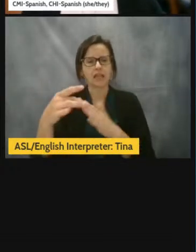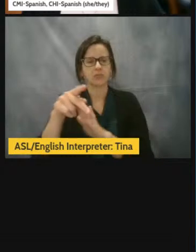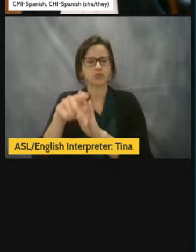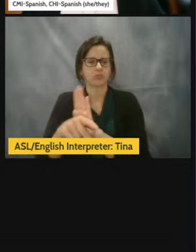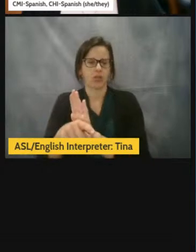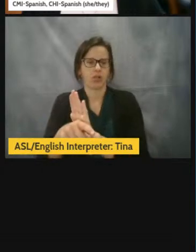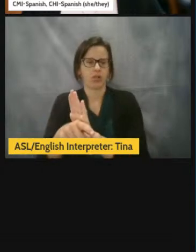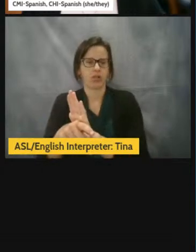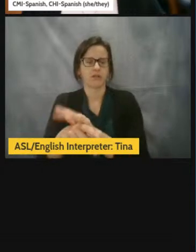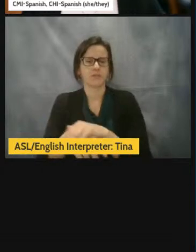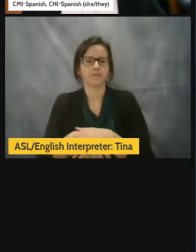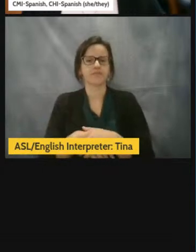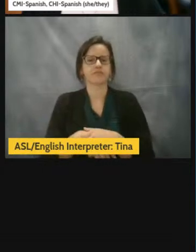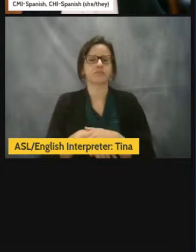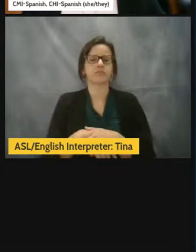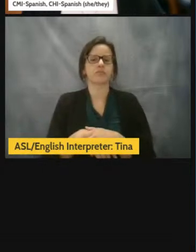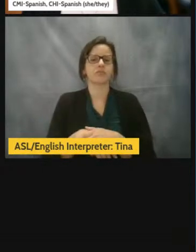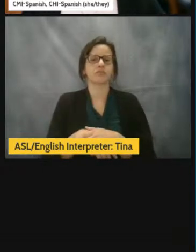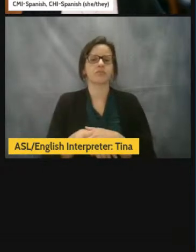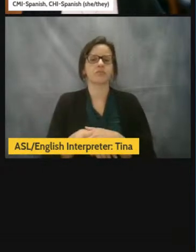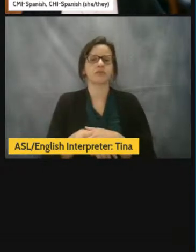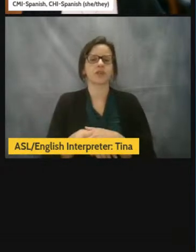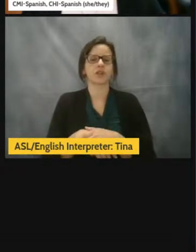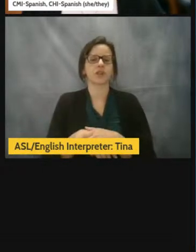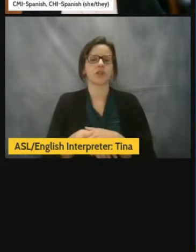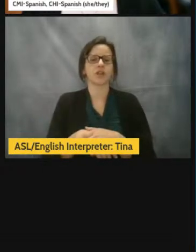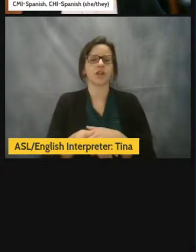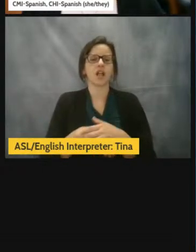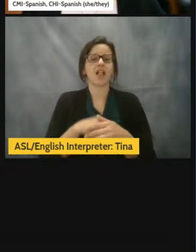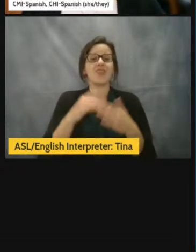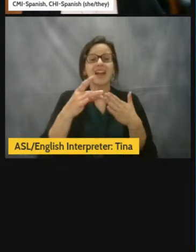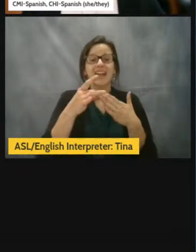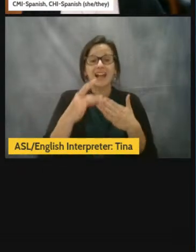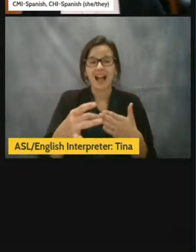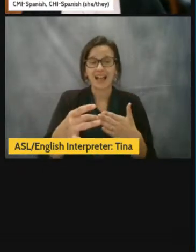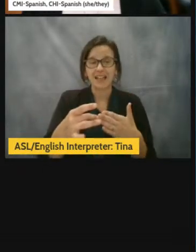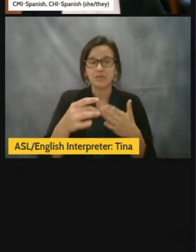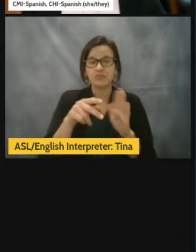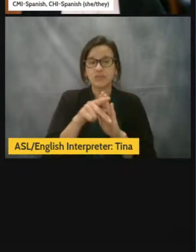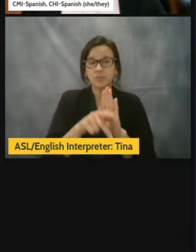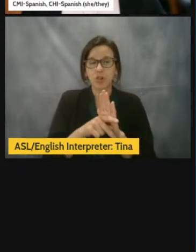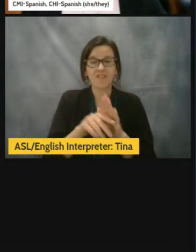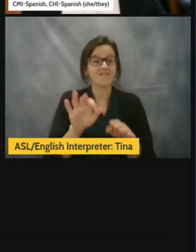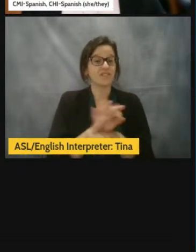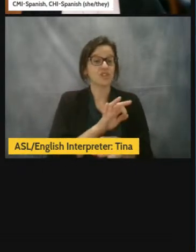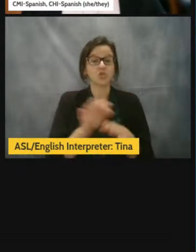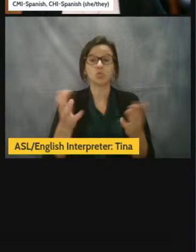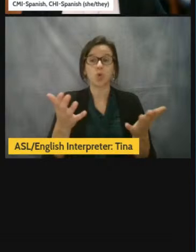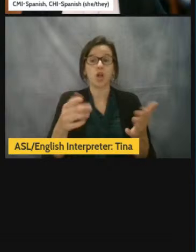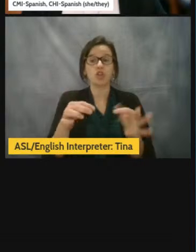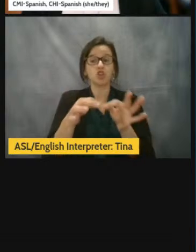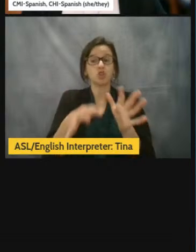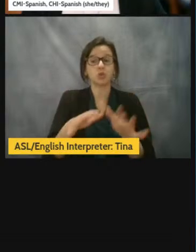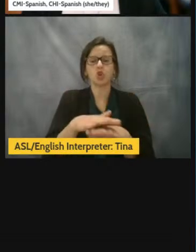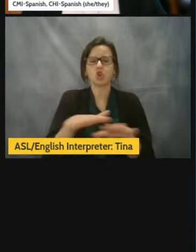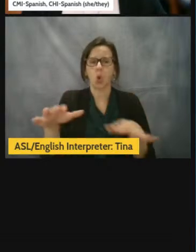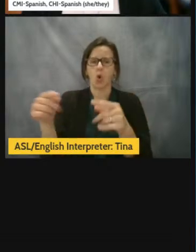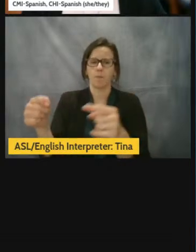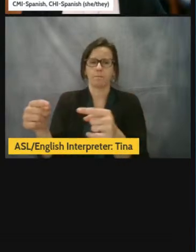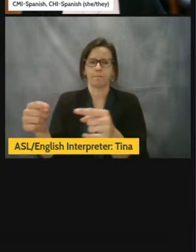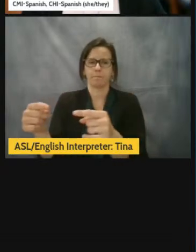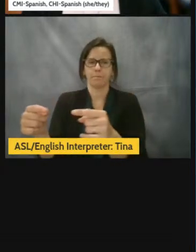guiding principles is the notion that the interpreter will do no harm. So it's clear that if you're an educational